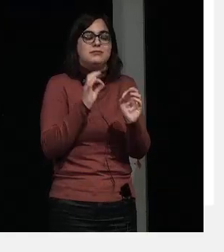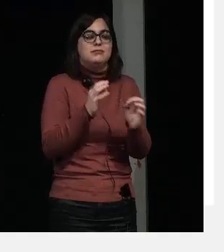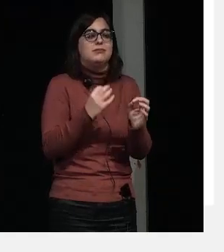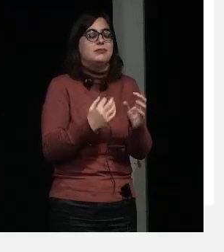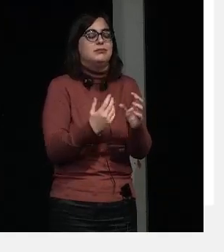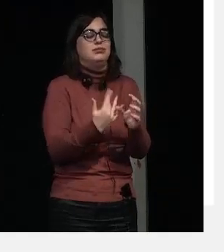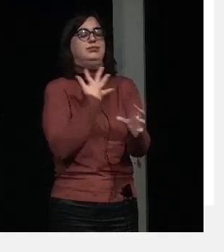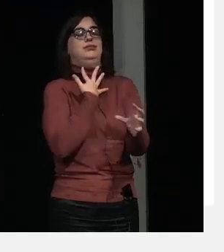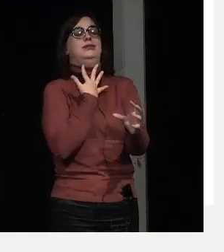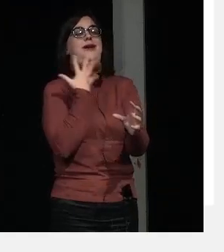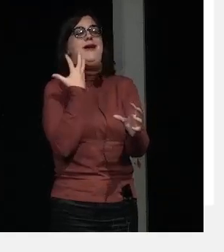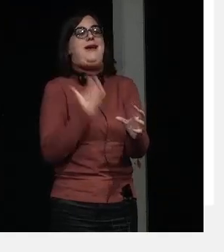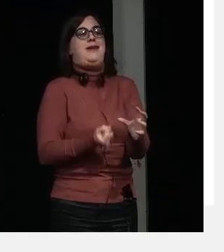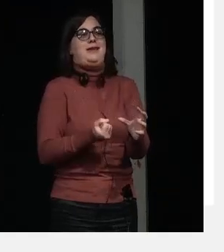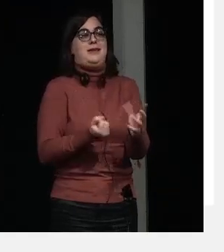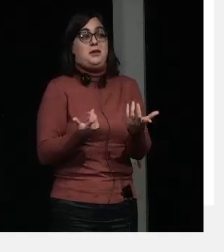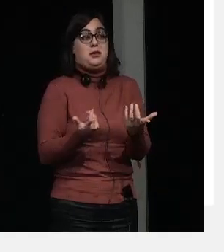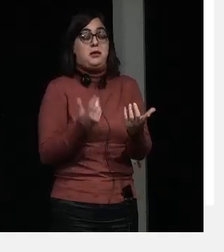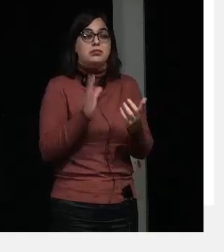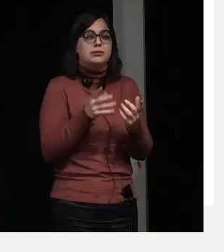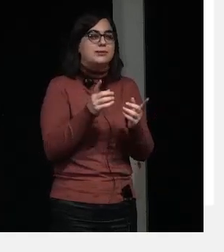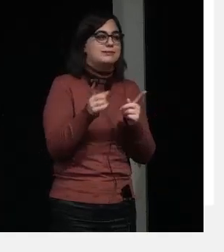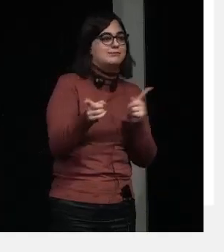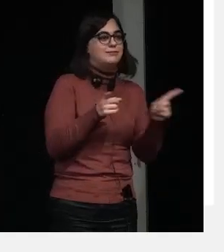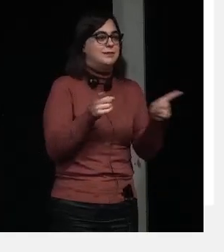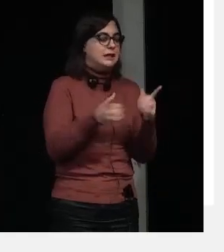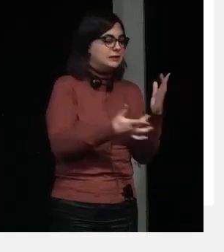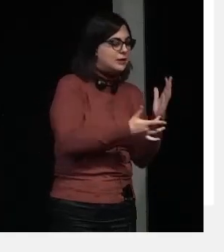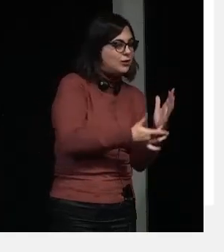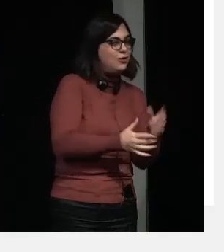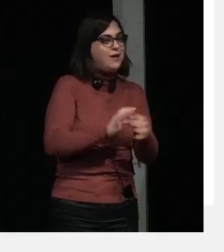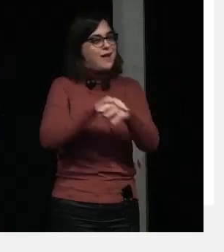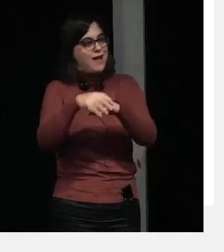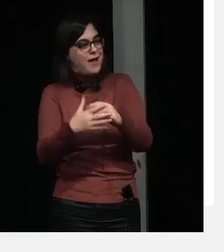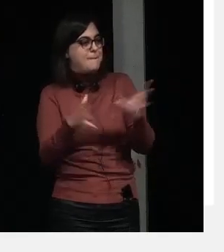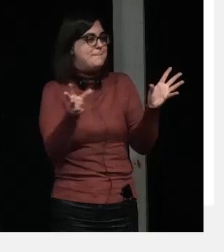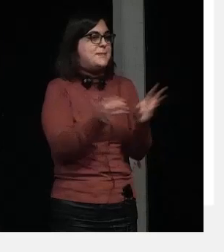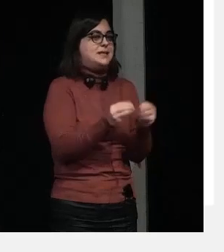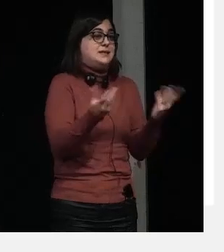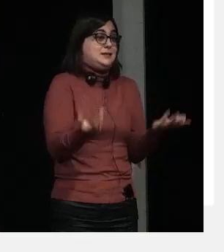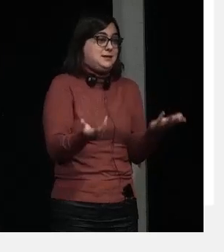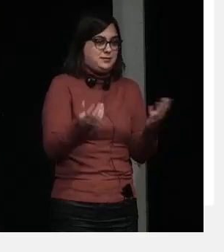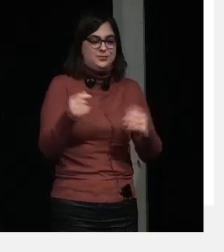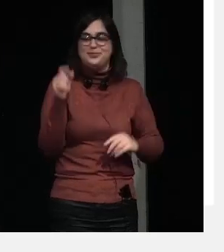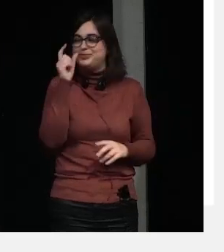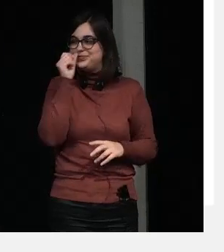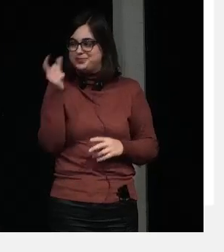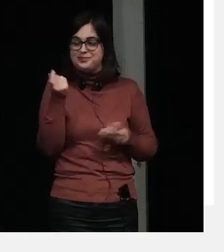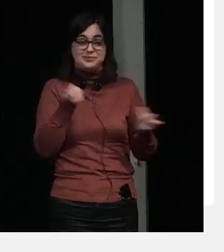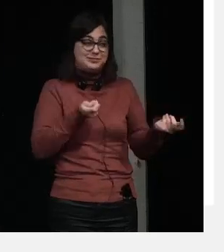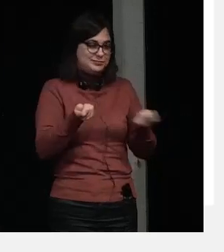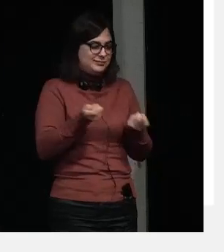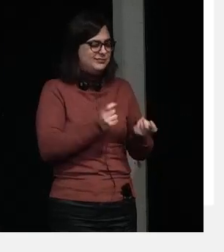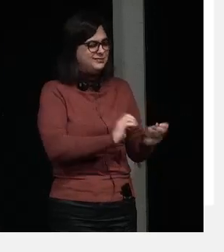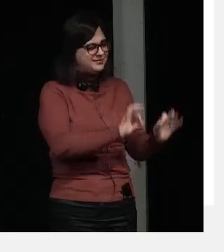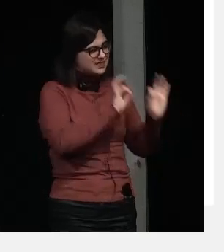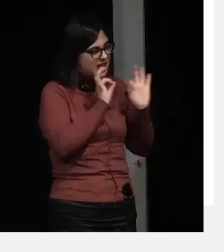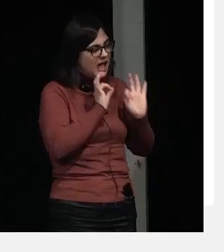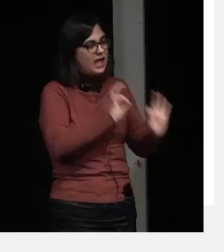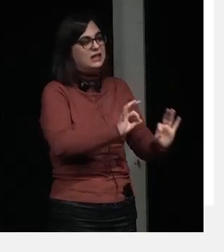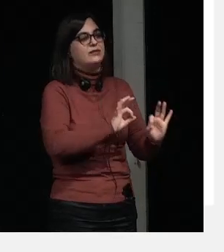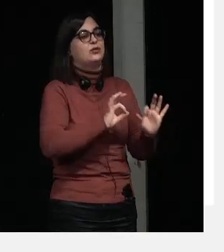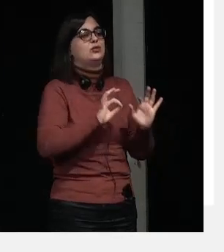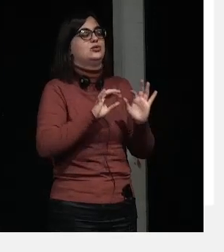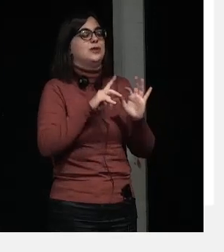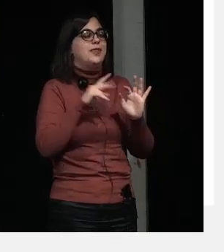experience. It could be both. It could, yes, and, I guess. Maybe exactly what you said. It's exactly what thinking out of the box